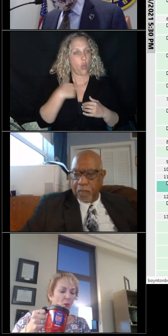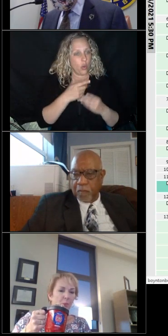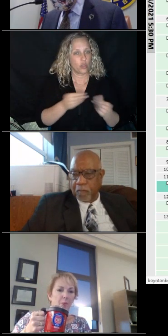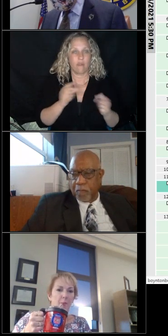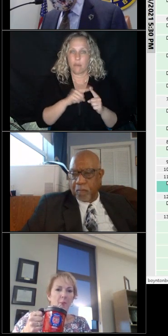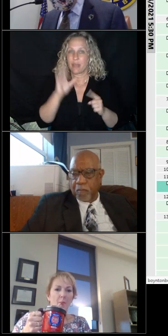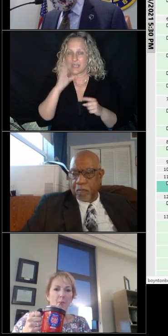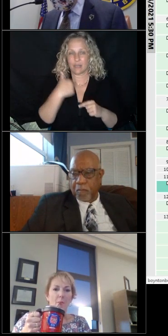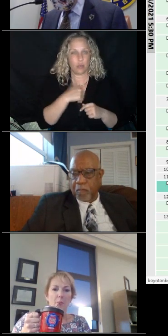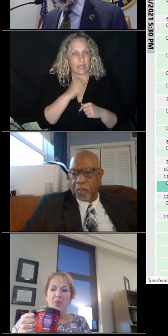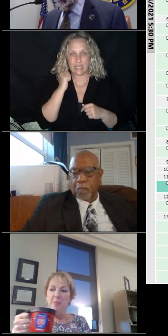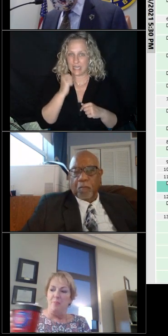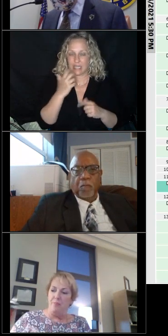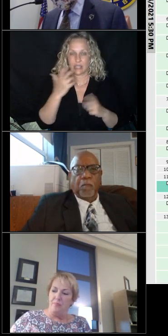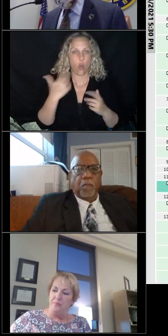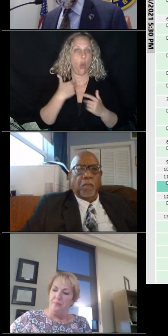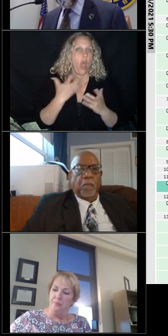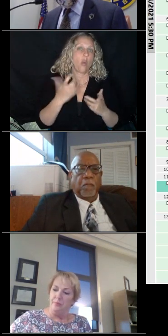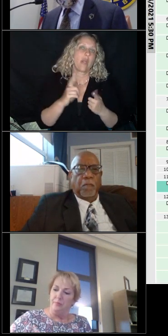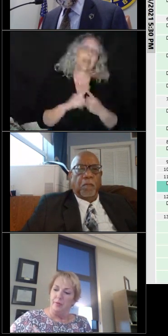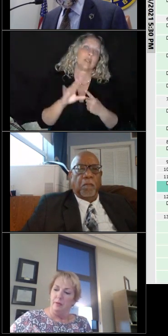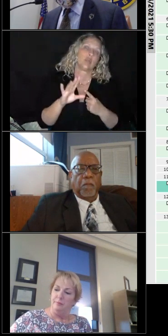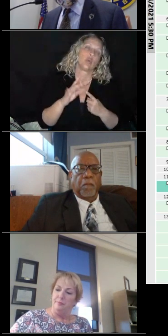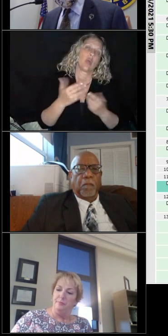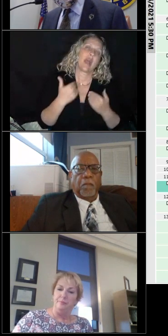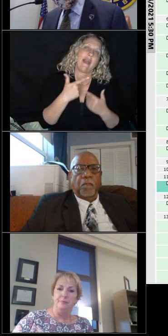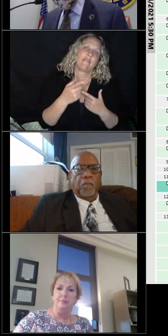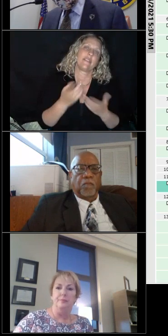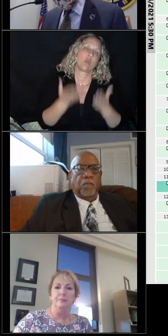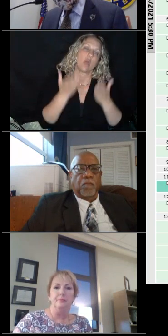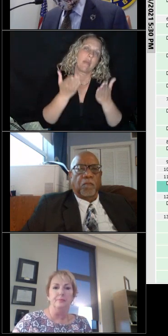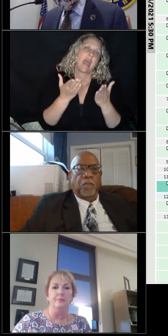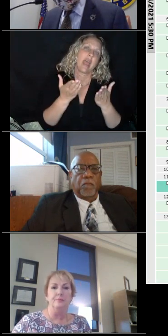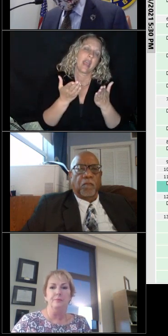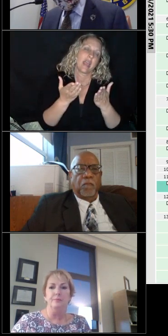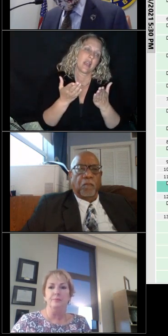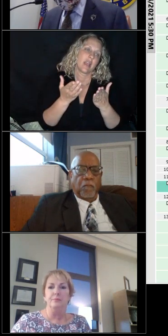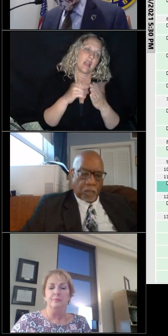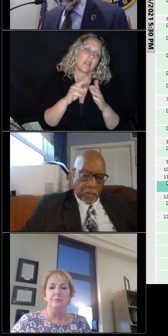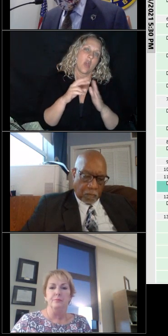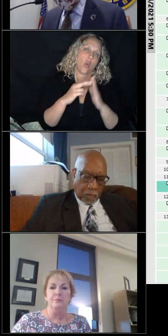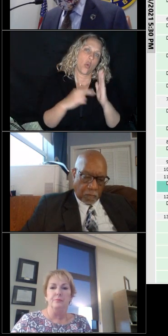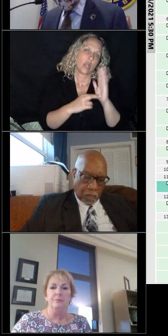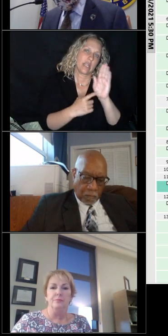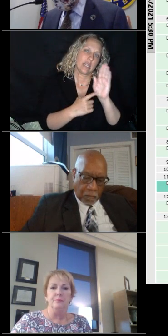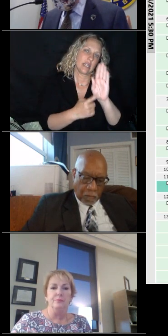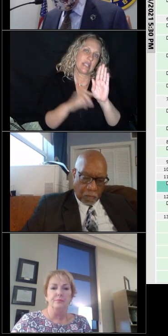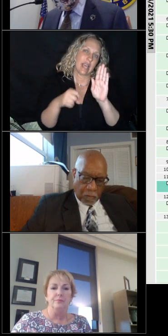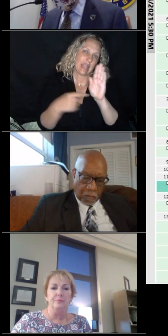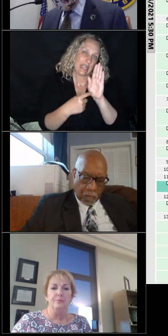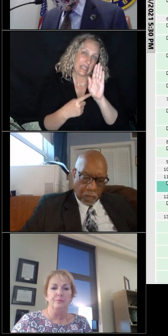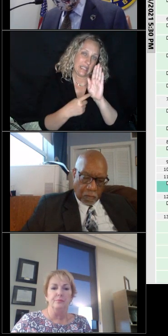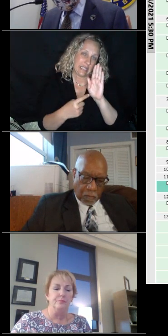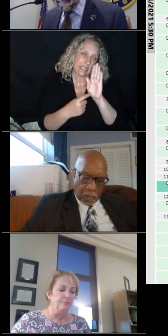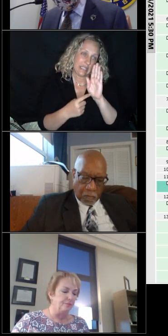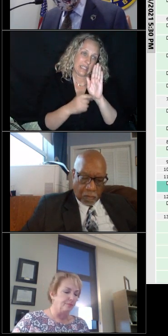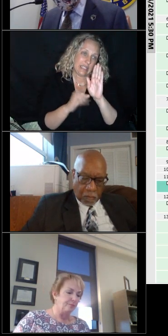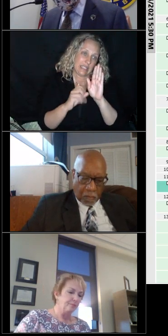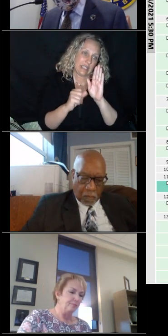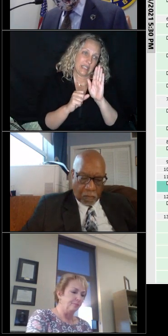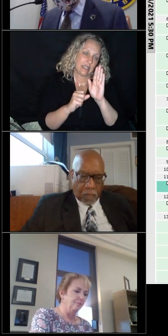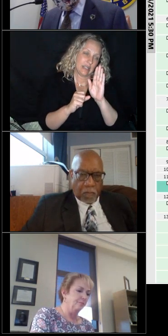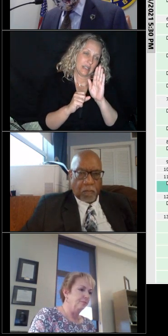it seems that we didn't. So I would like to have this brought back before us, the ordinance that this is stated